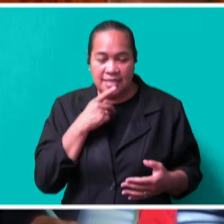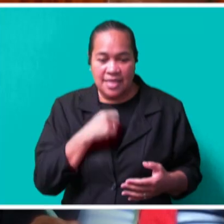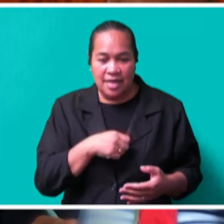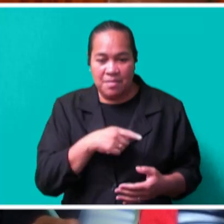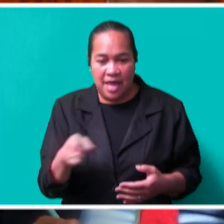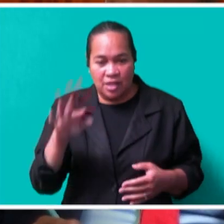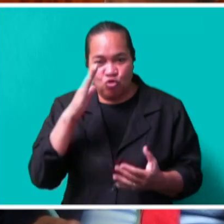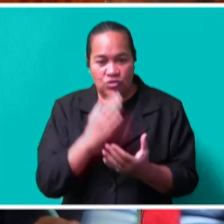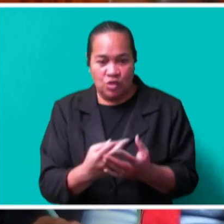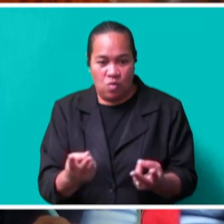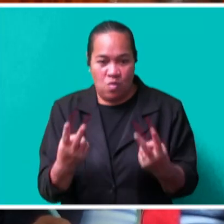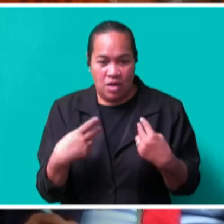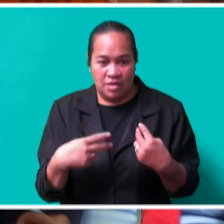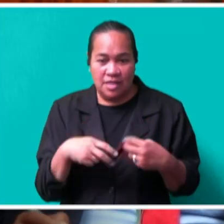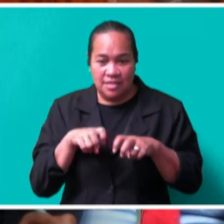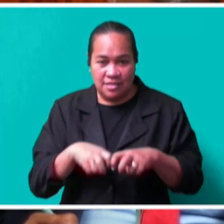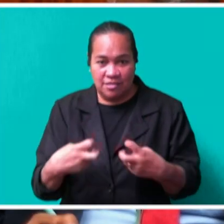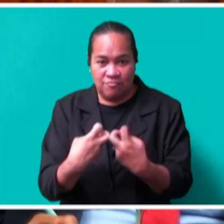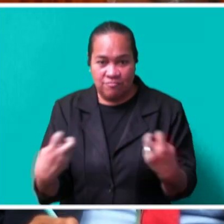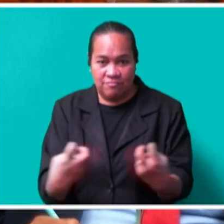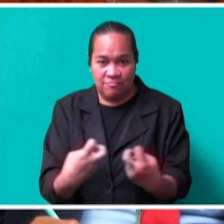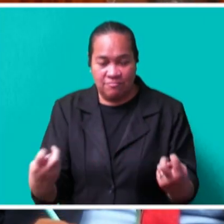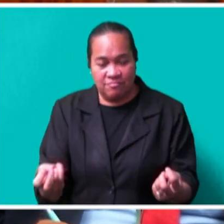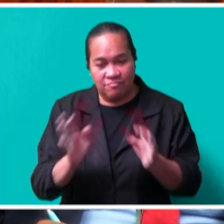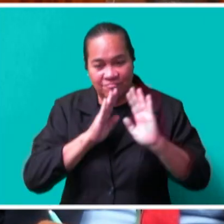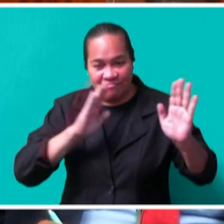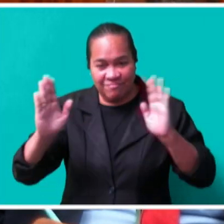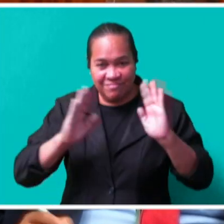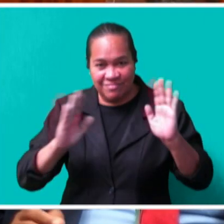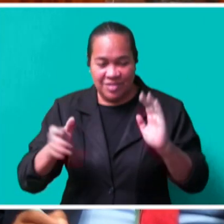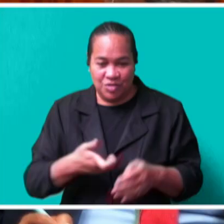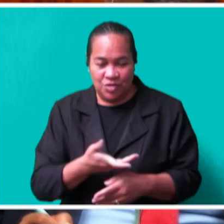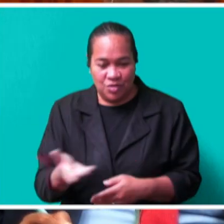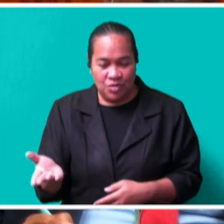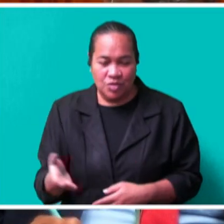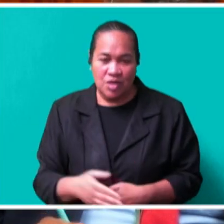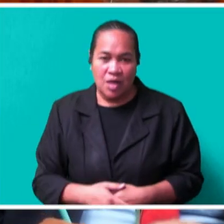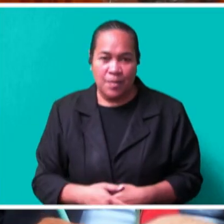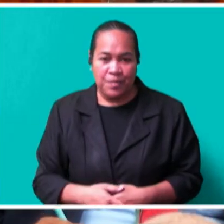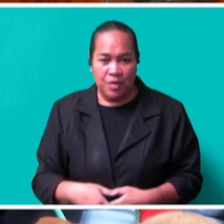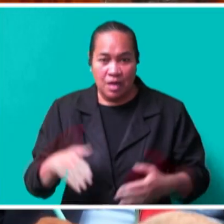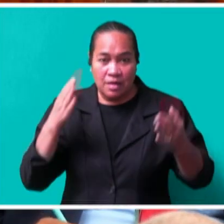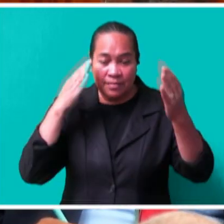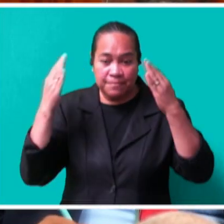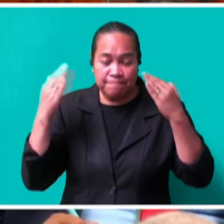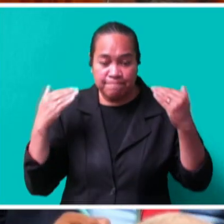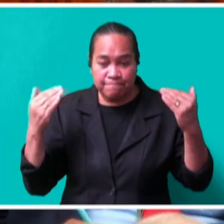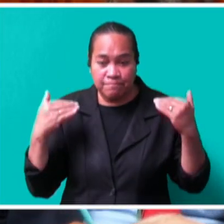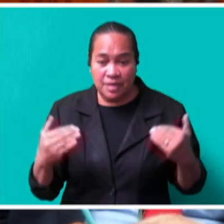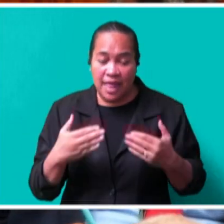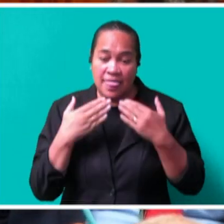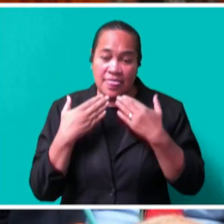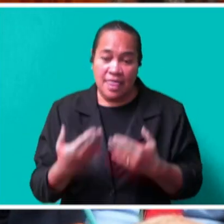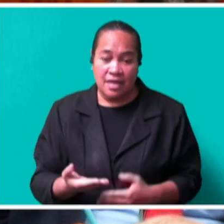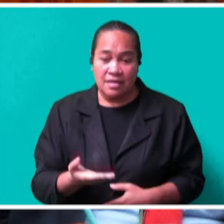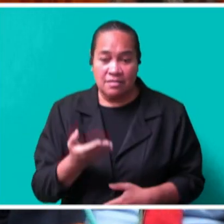gallery. Sambula Vinaka and greetings to you all. Honourable Speaker, sir, I thank Honourable Tunabuna